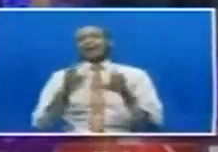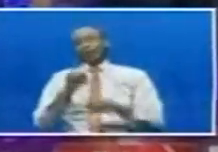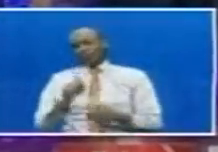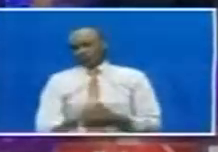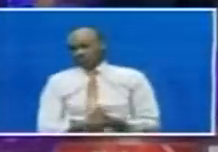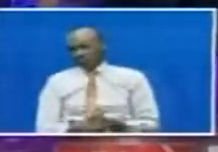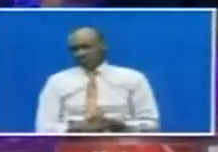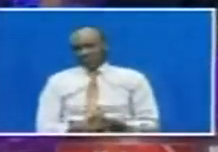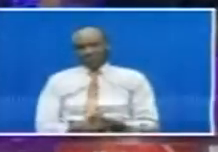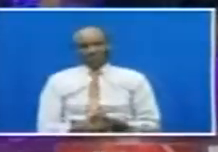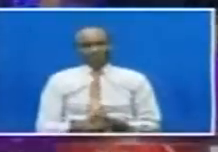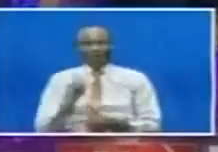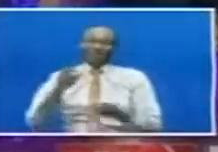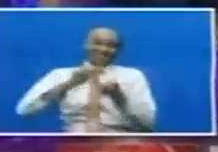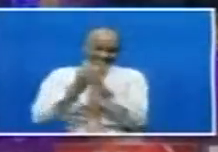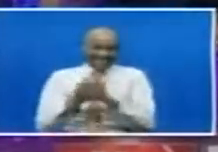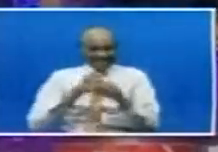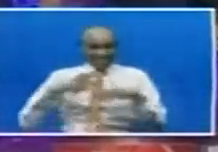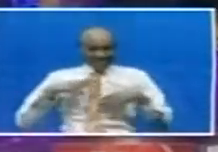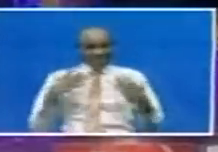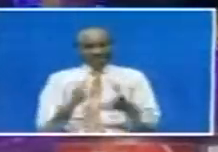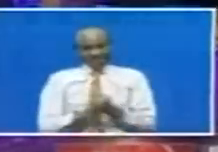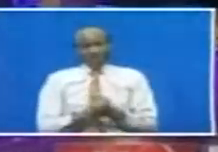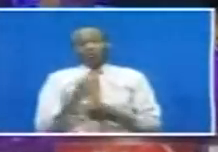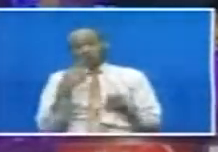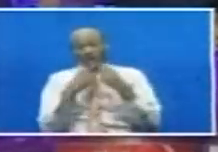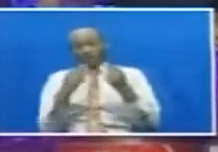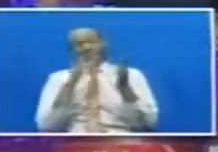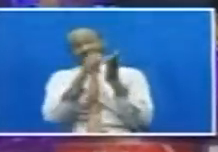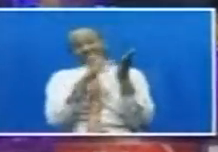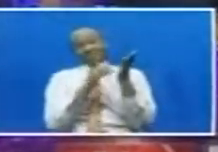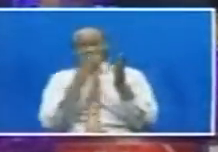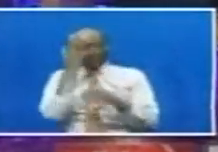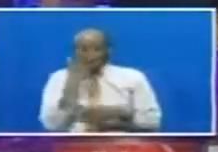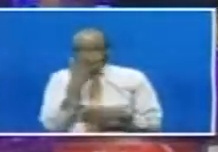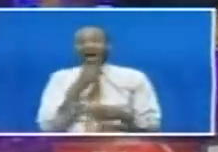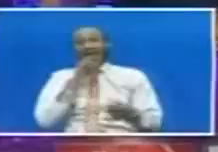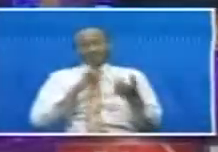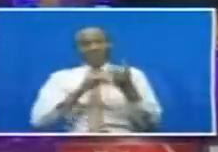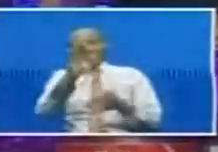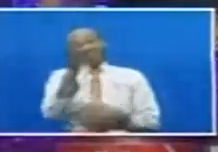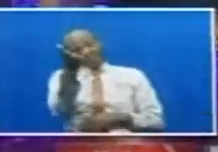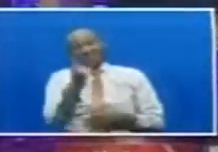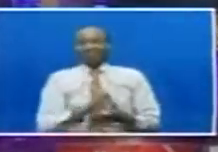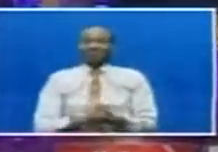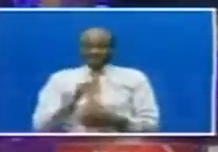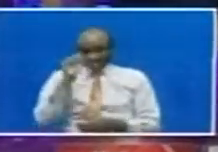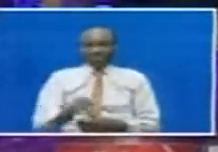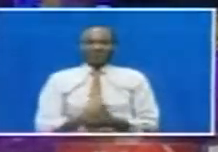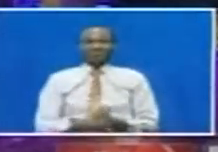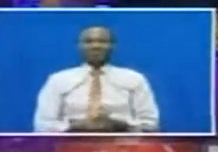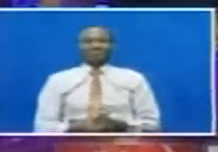Let's talk. Okay, let's switch gears when we come back from the break. Yeah. Let's talk about the list of shame. Your husband's on it. Yes, he is. Oh, my. Oh,